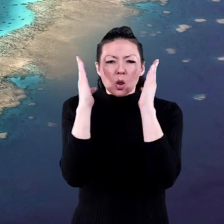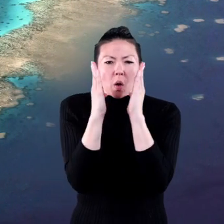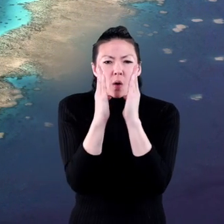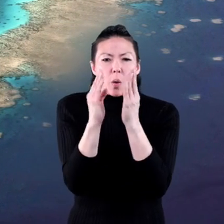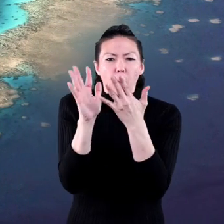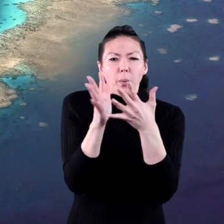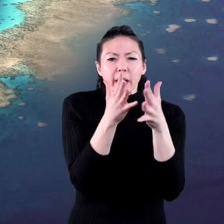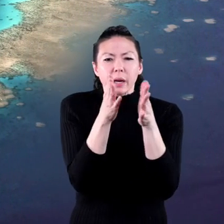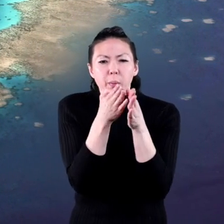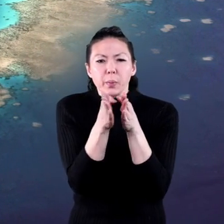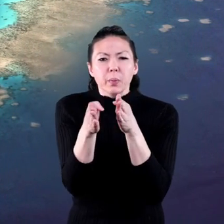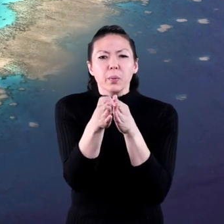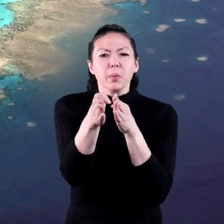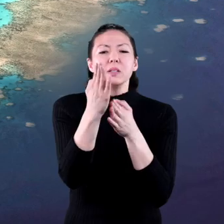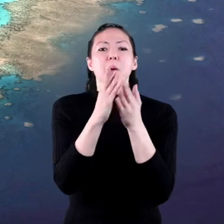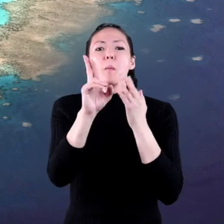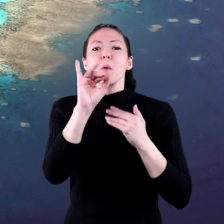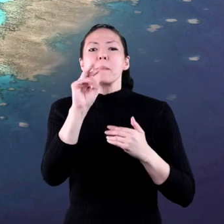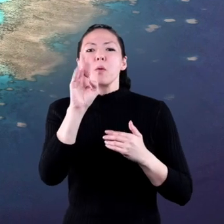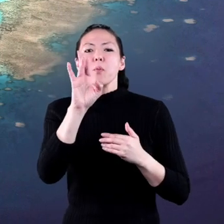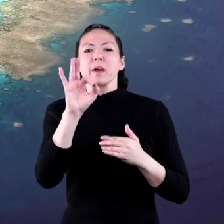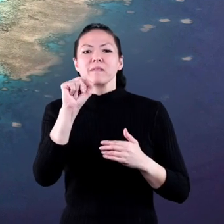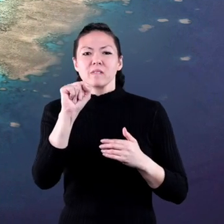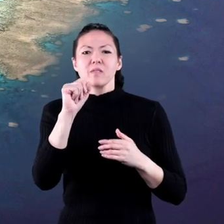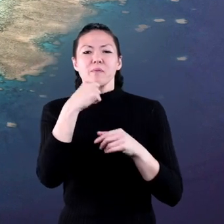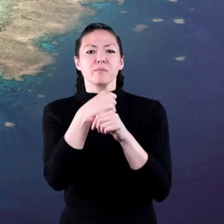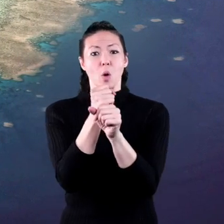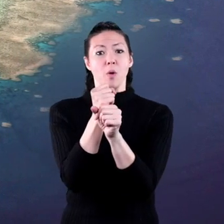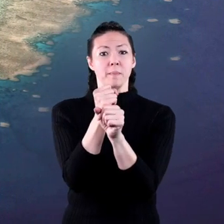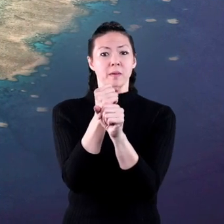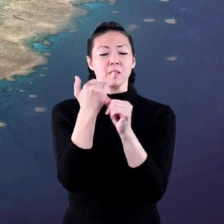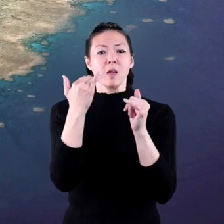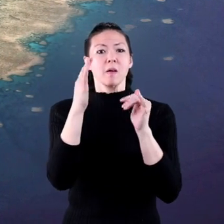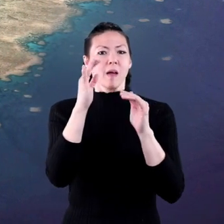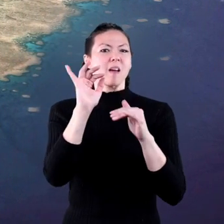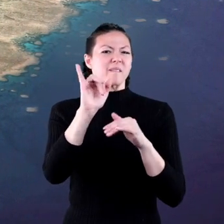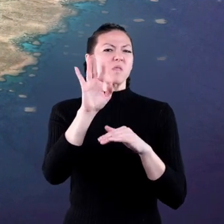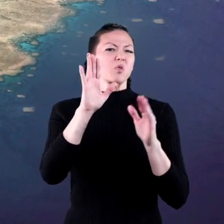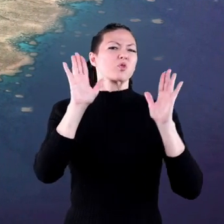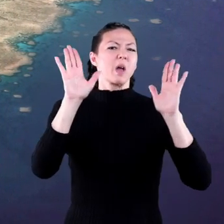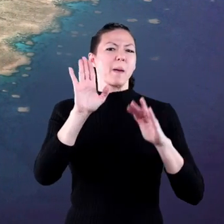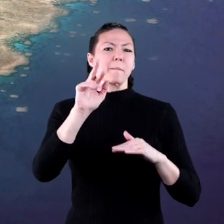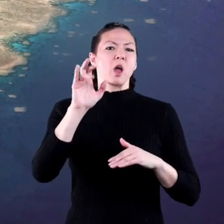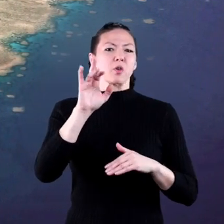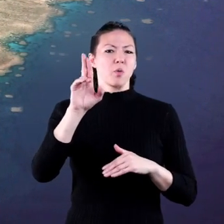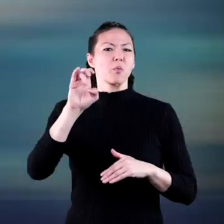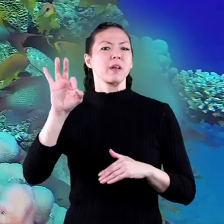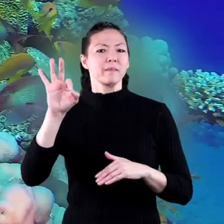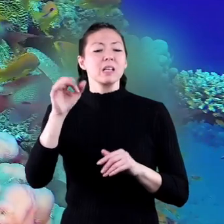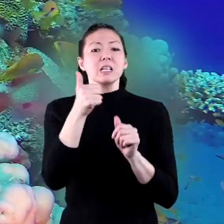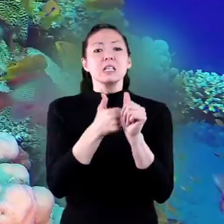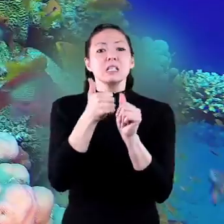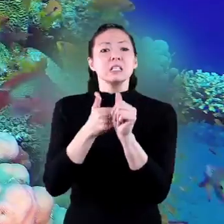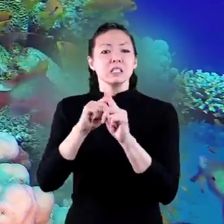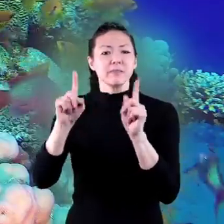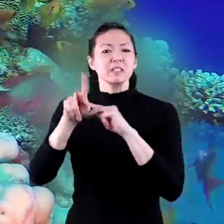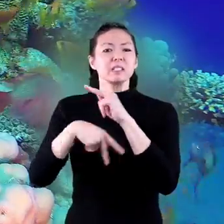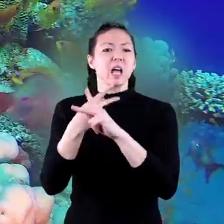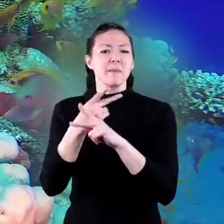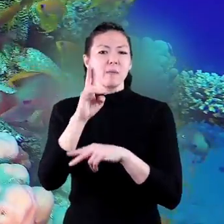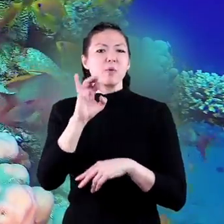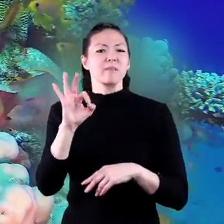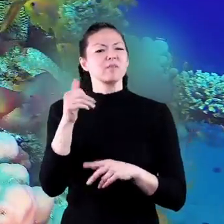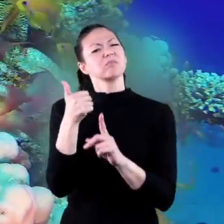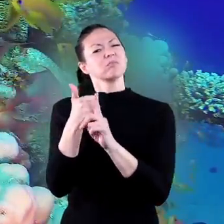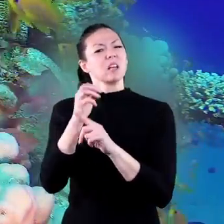winding reefs. Some ribbon reefs form the outer edges of the Great Barrier Reef. Each type of reef is